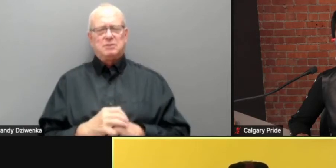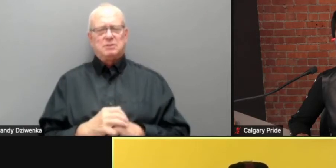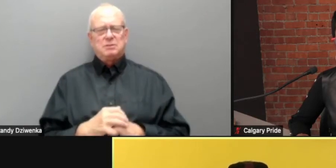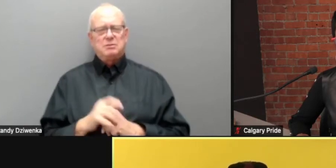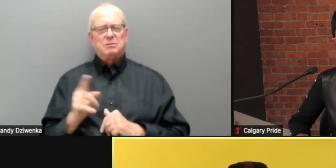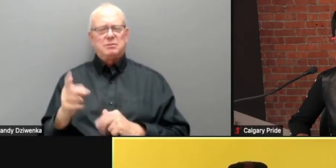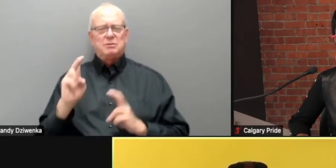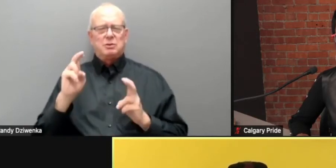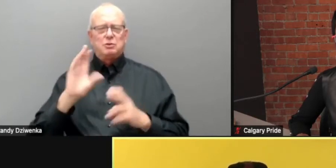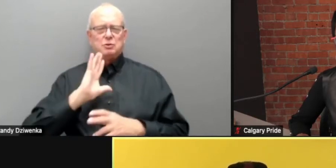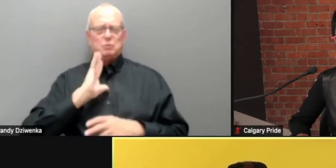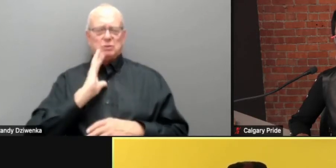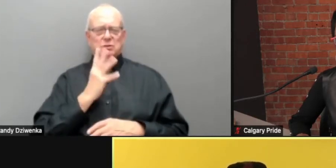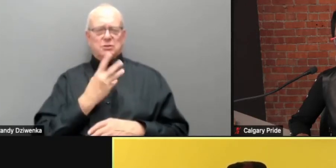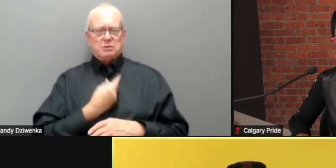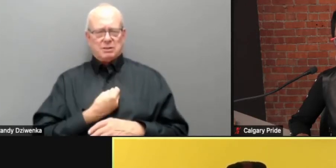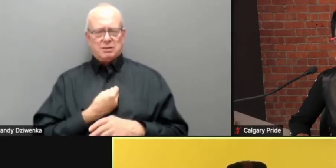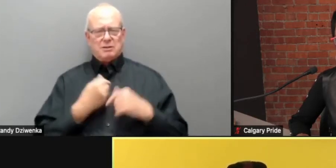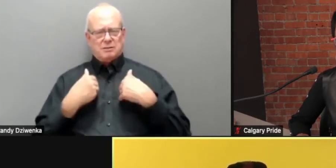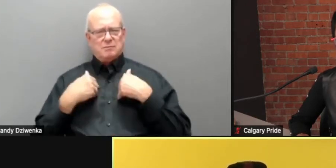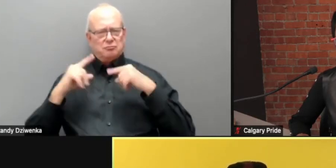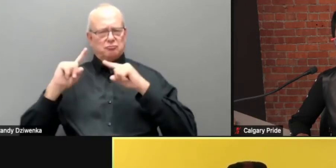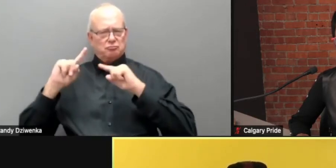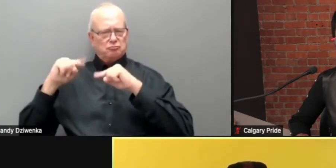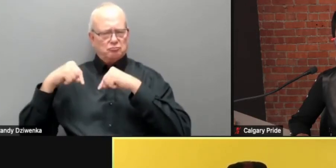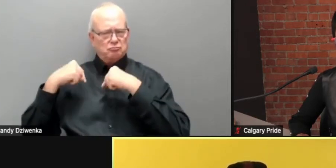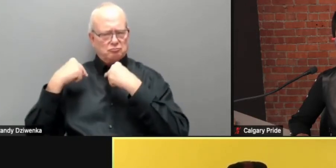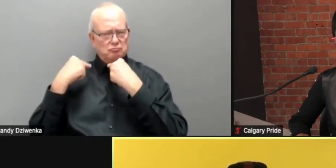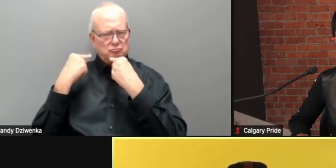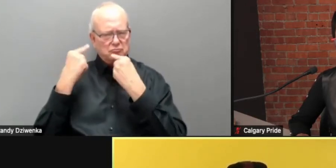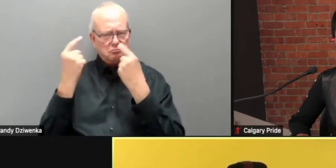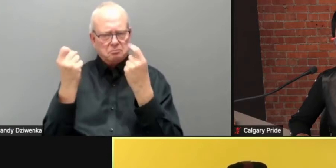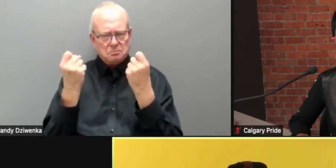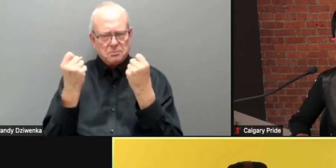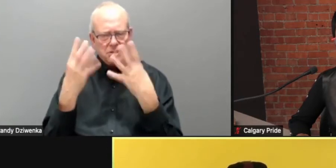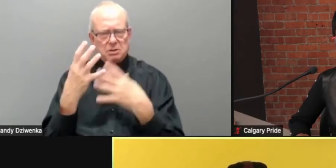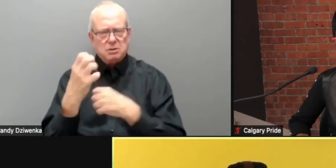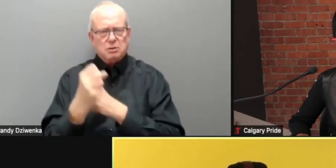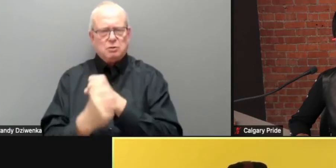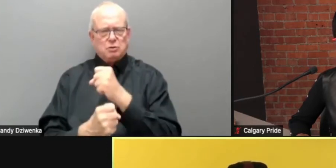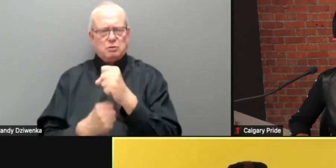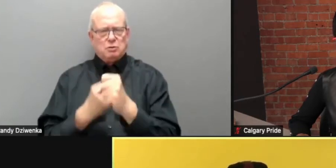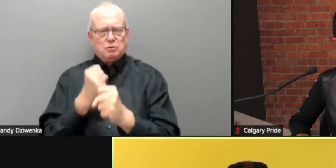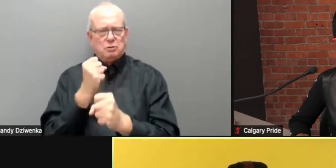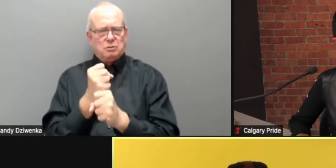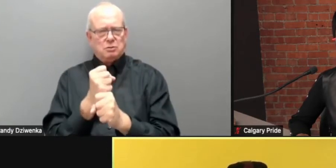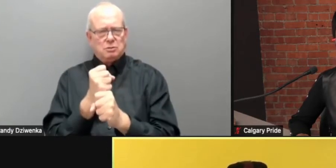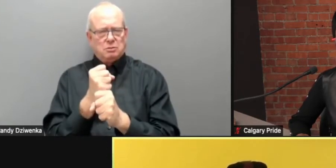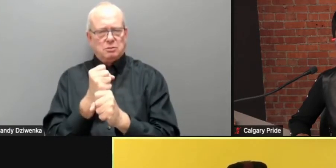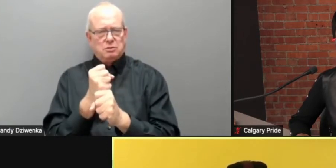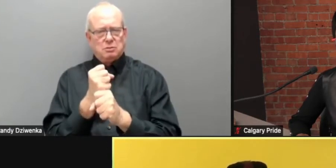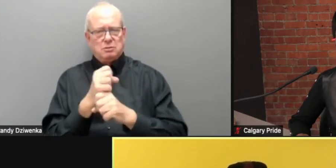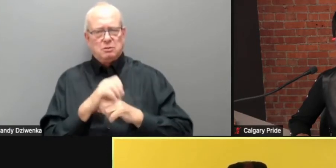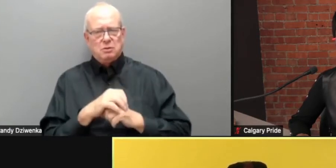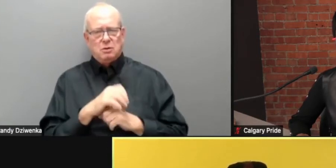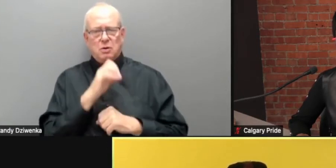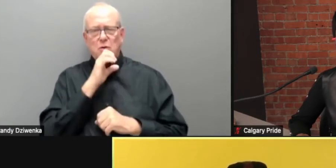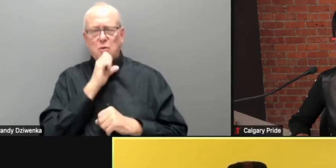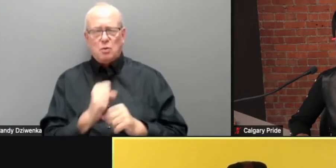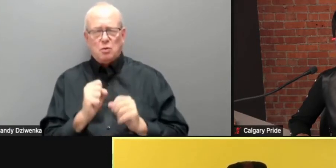We have mentions about it in our old scriptures and in mythology, and they